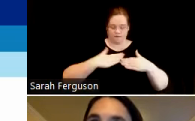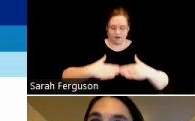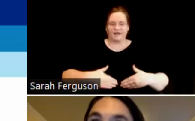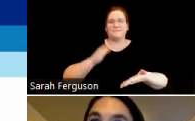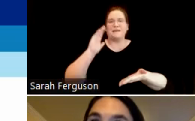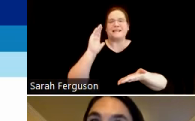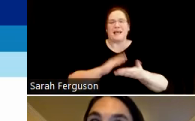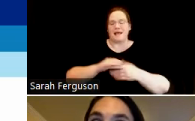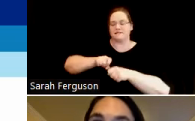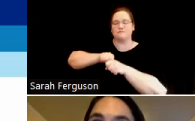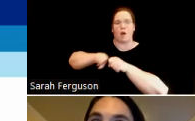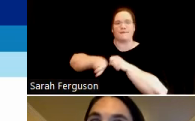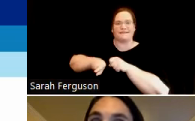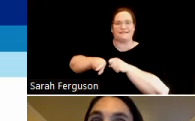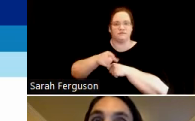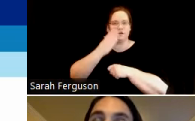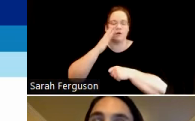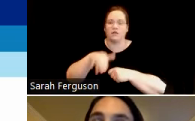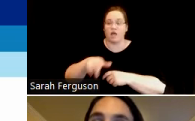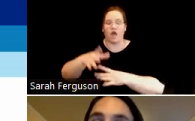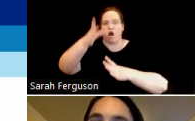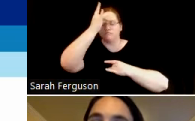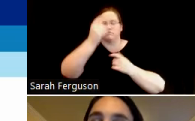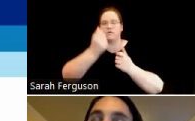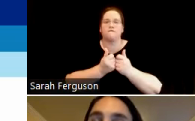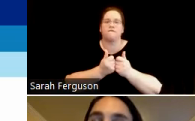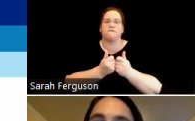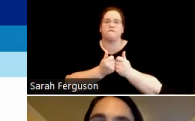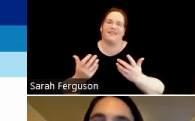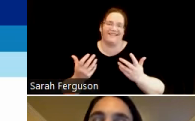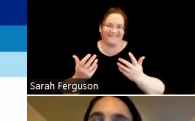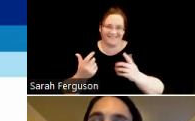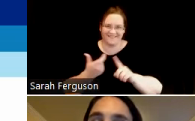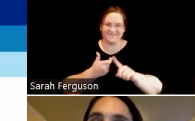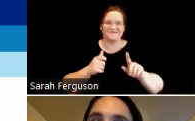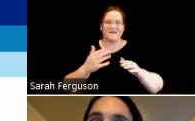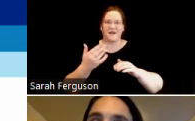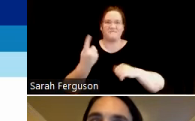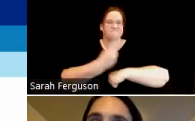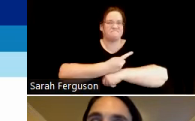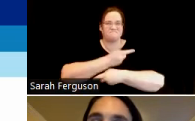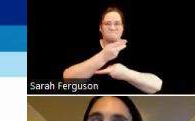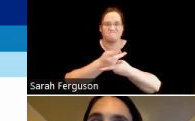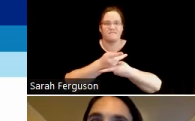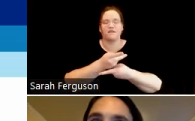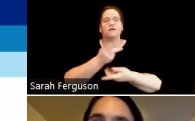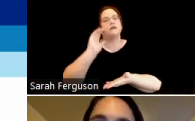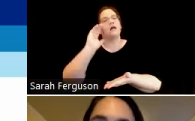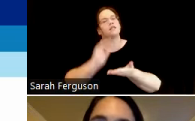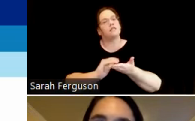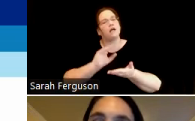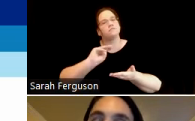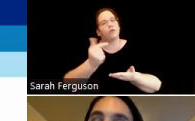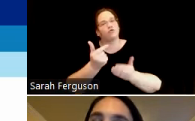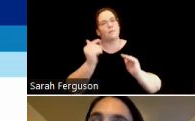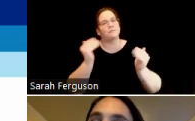prompting. You probably know that. They get everything. They bring home everything from childcare. So they do not need as high of a dose as an